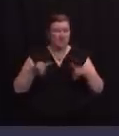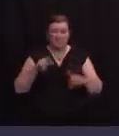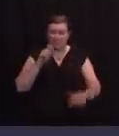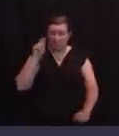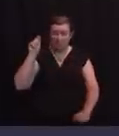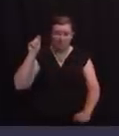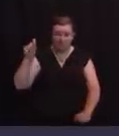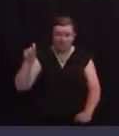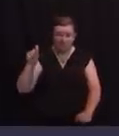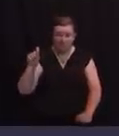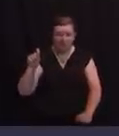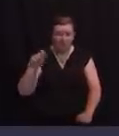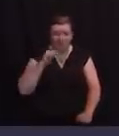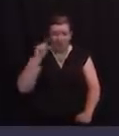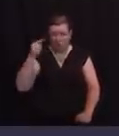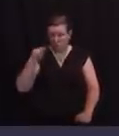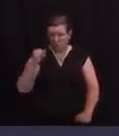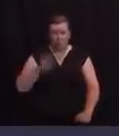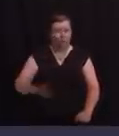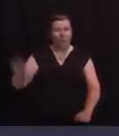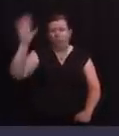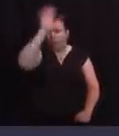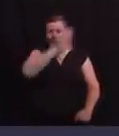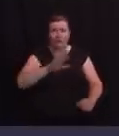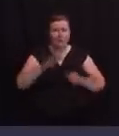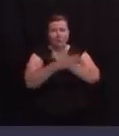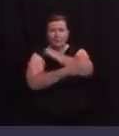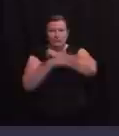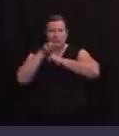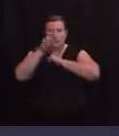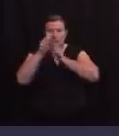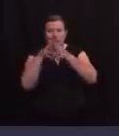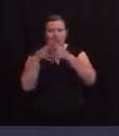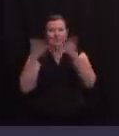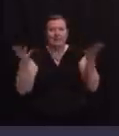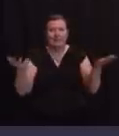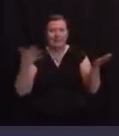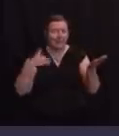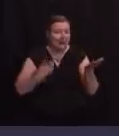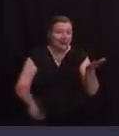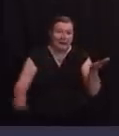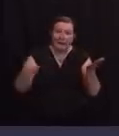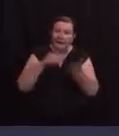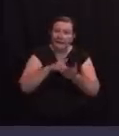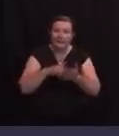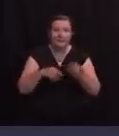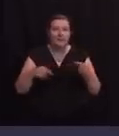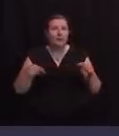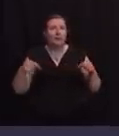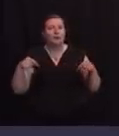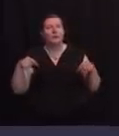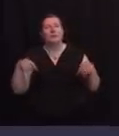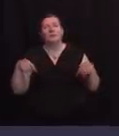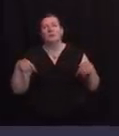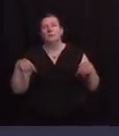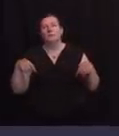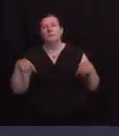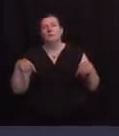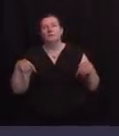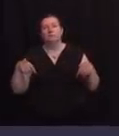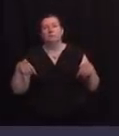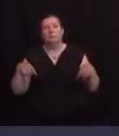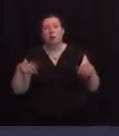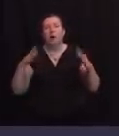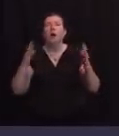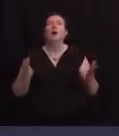everywhere in the country, and that we can never afford to go into a tsunami like this again. Please God, we never have to, and we never do,